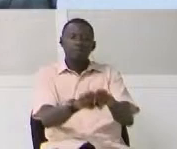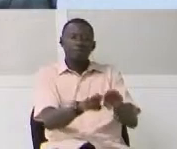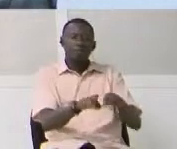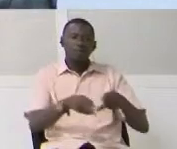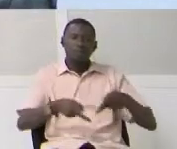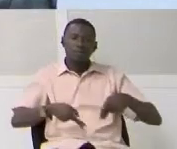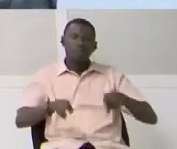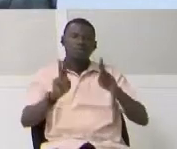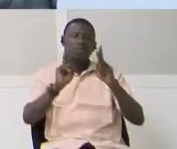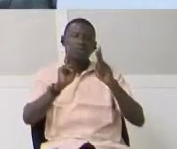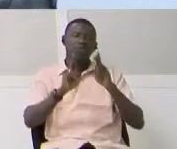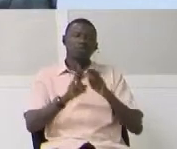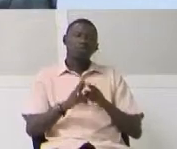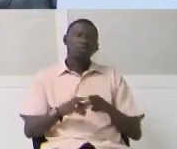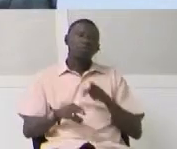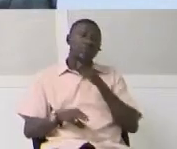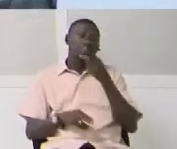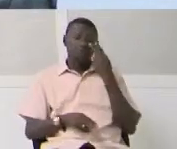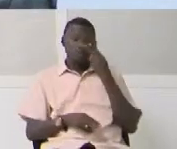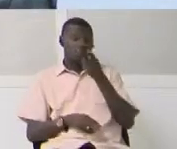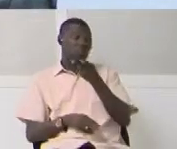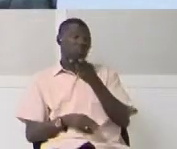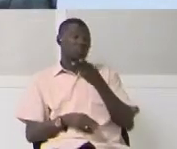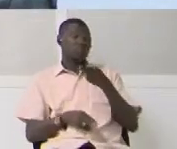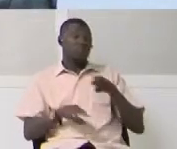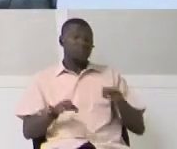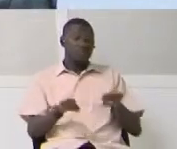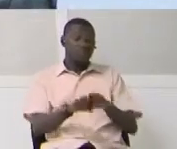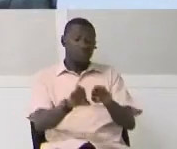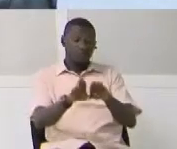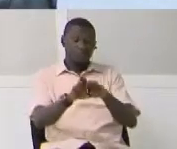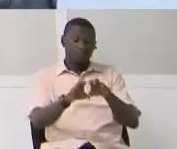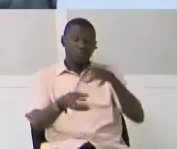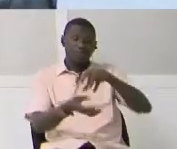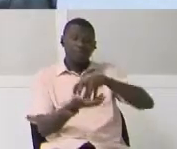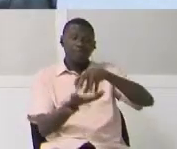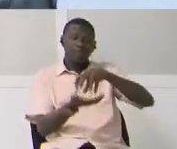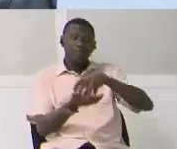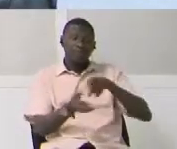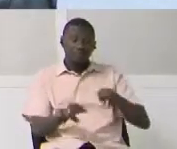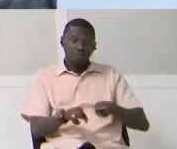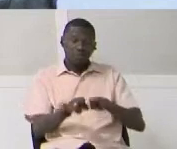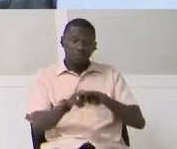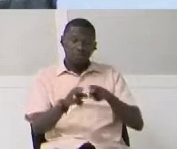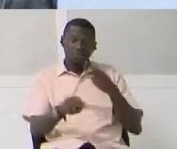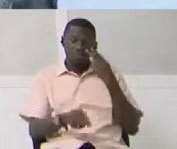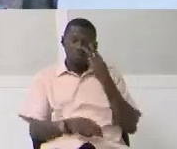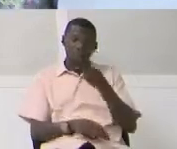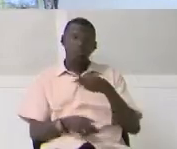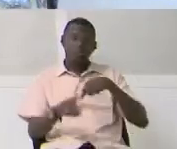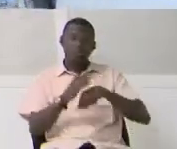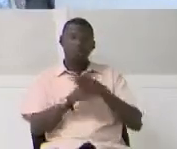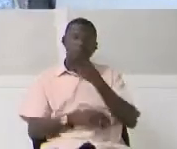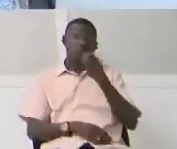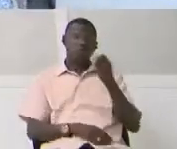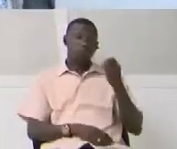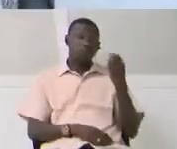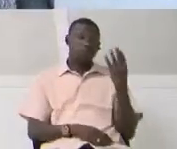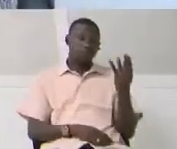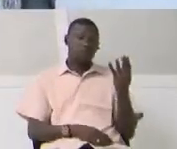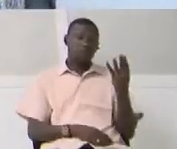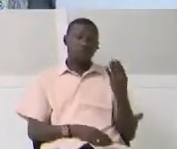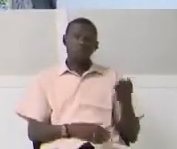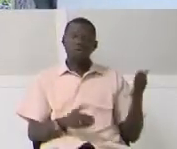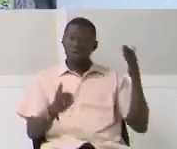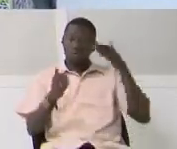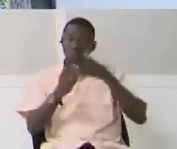since 2004. Those slabs you see interlocking in Banjul since 2004. Up to date, hadn't it complete last year?